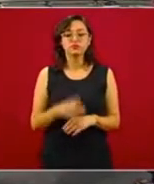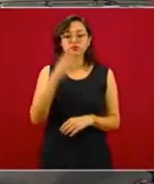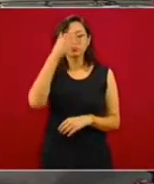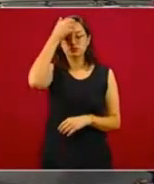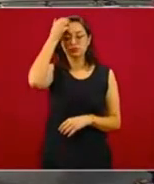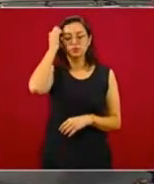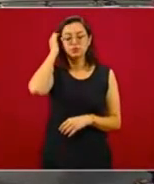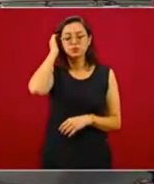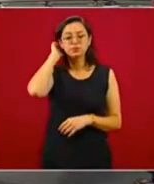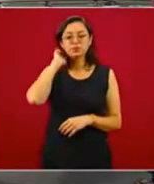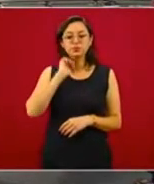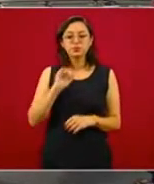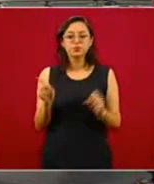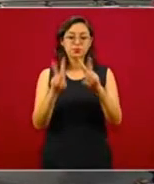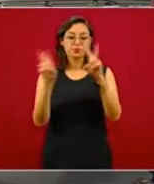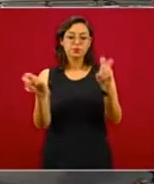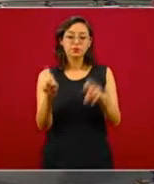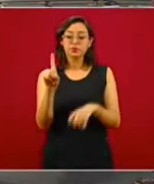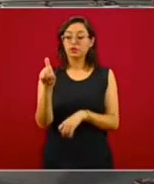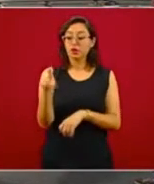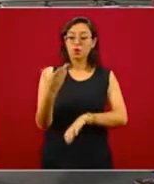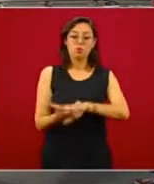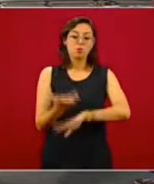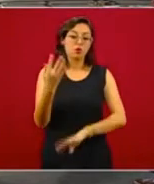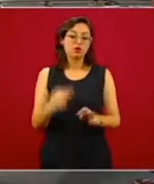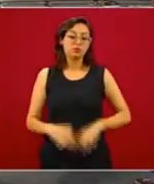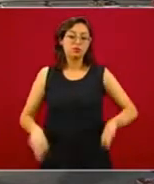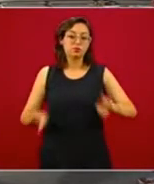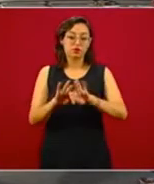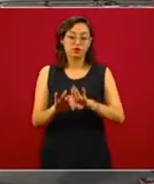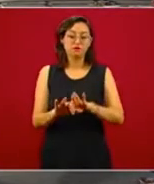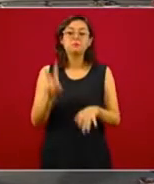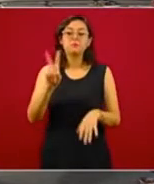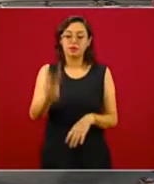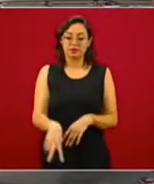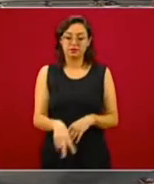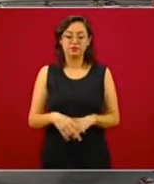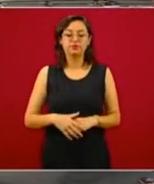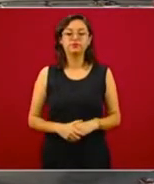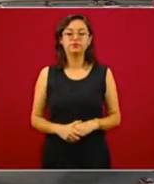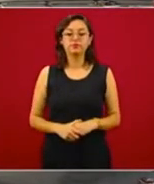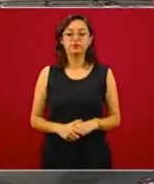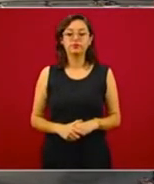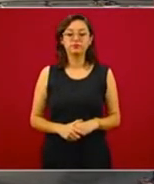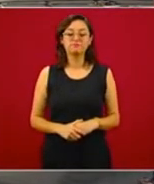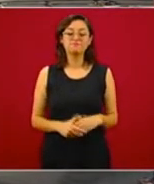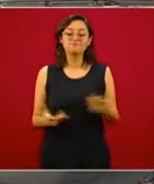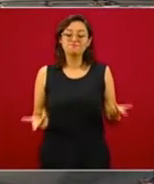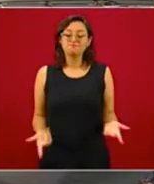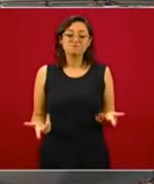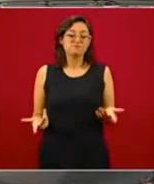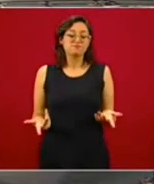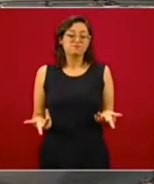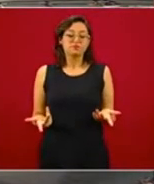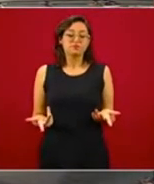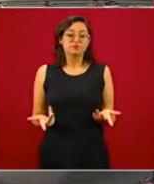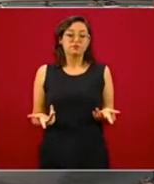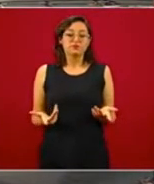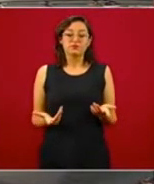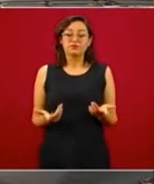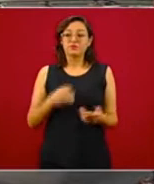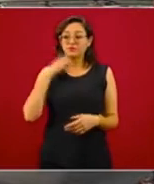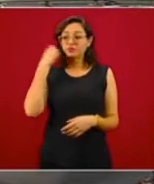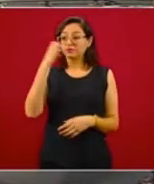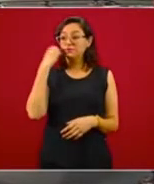terms of water, we have an extremely important issue. As a matter of fact,